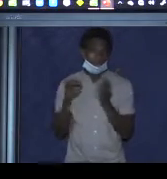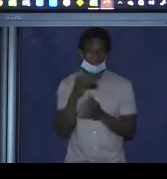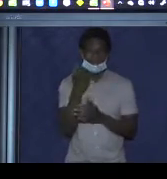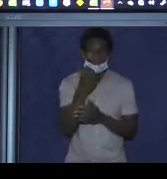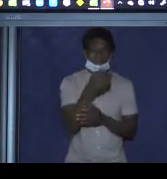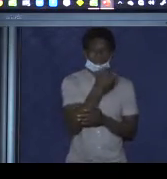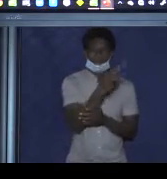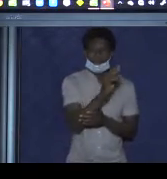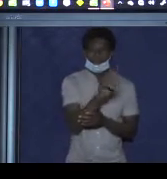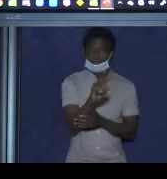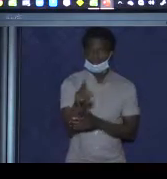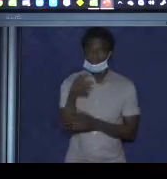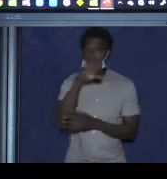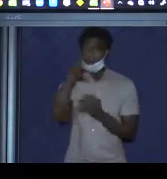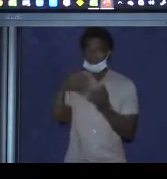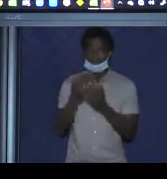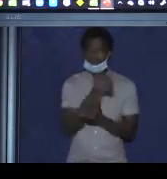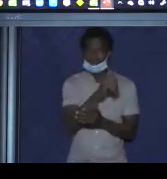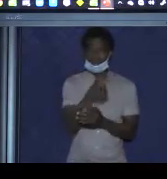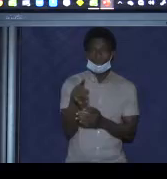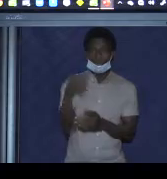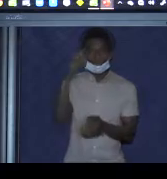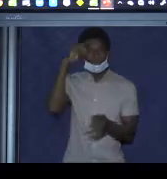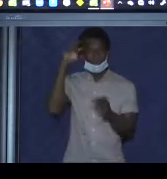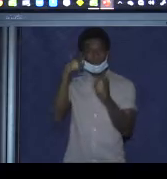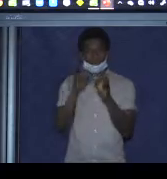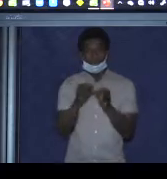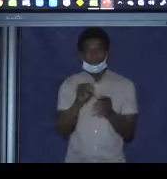of any of you, all of you agreed